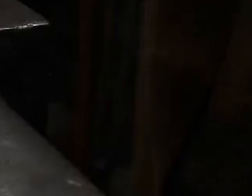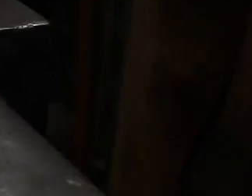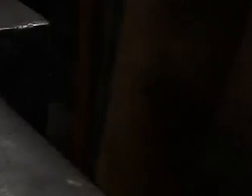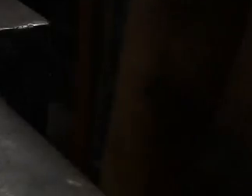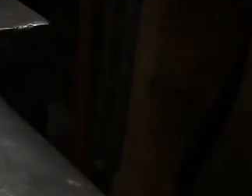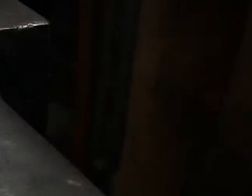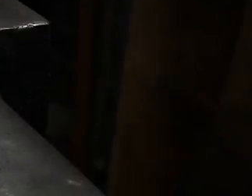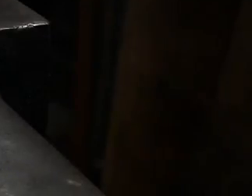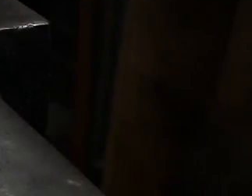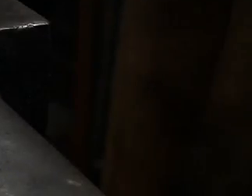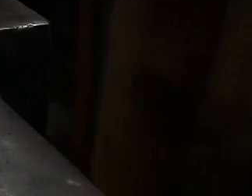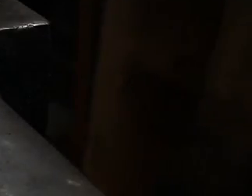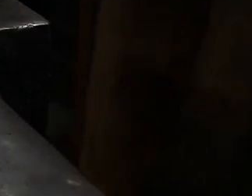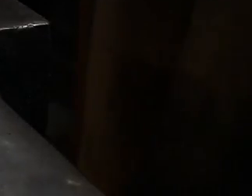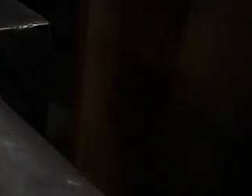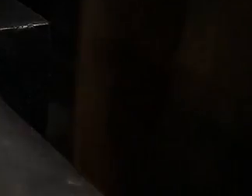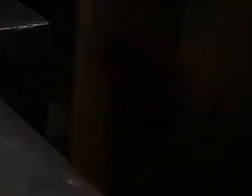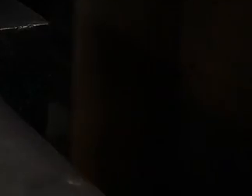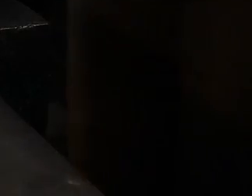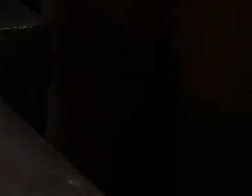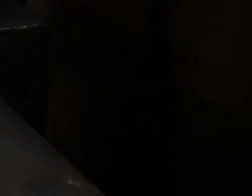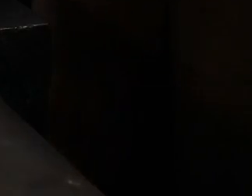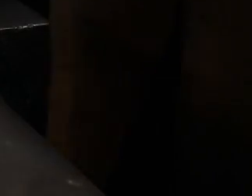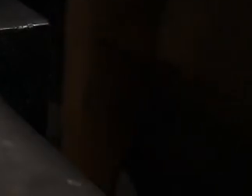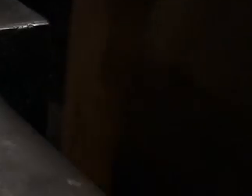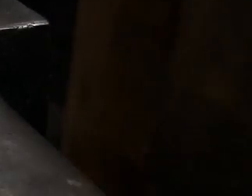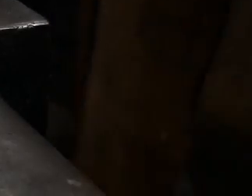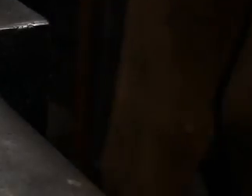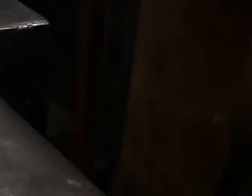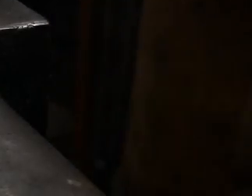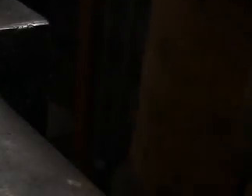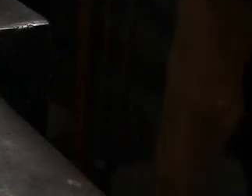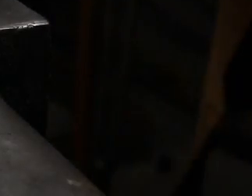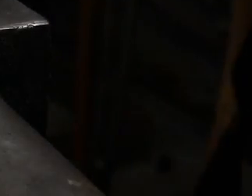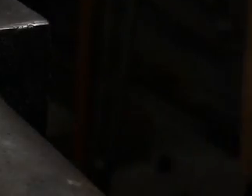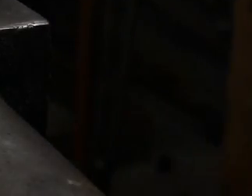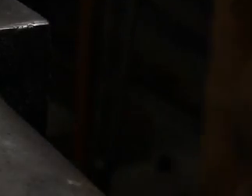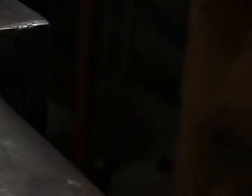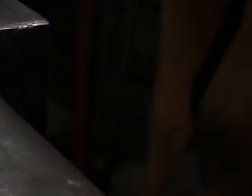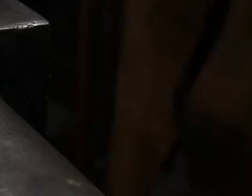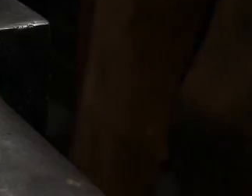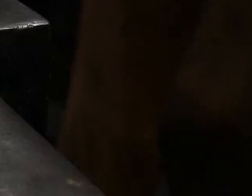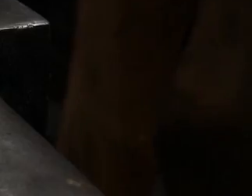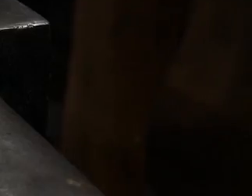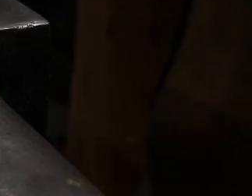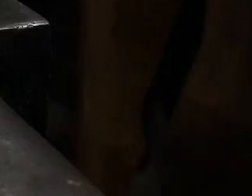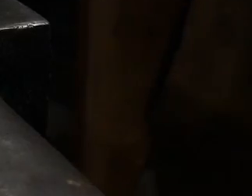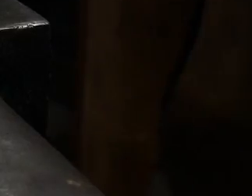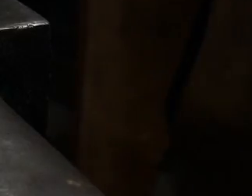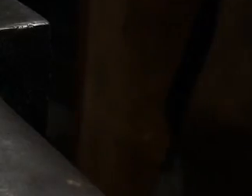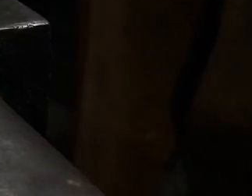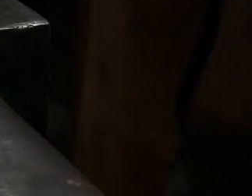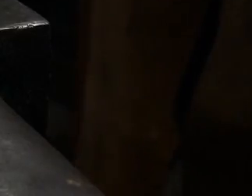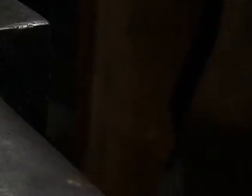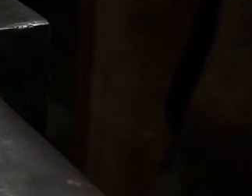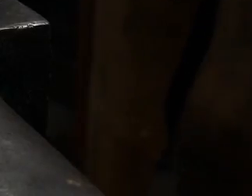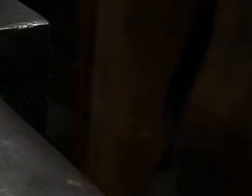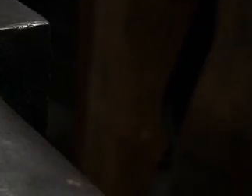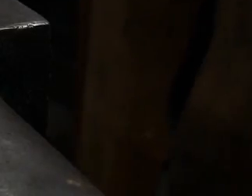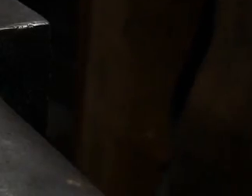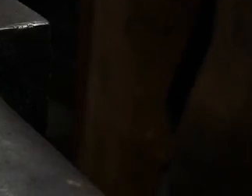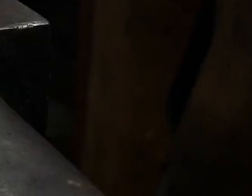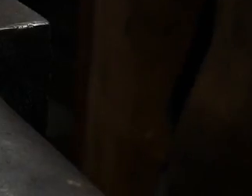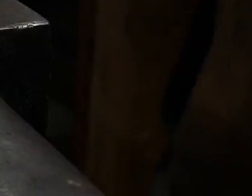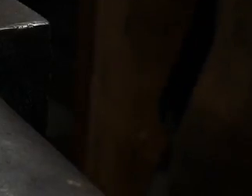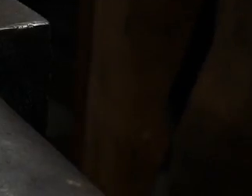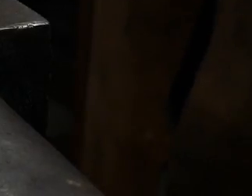And Braveskin, thank you for the $20 super chat. Braveskin, you're awesome. Thank you. Thank you so much. Also, he said, agree with